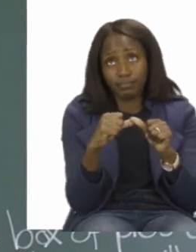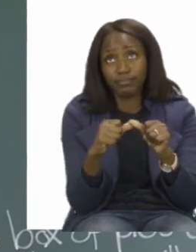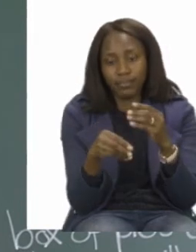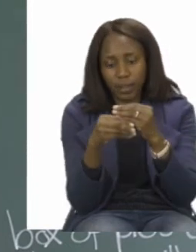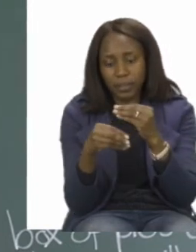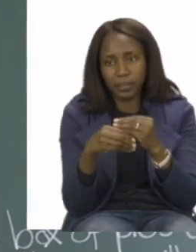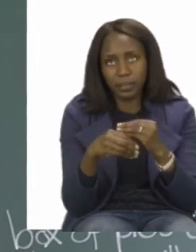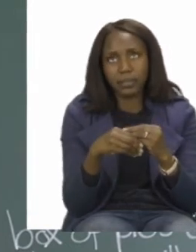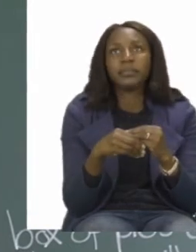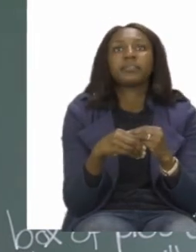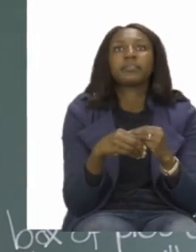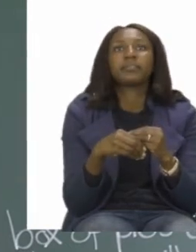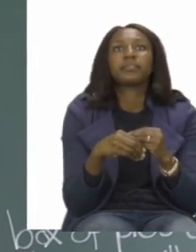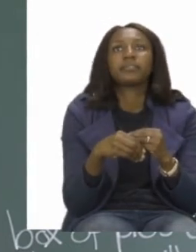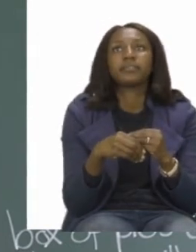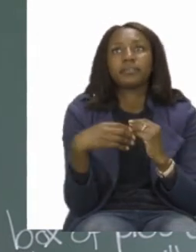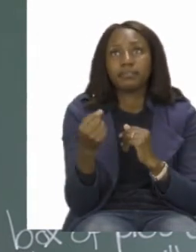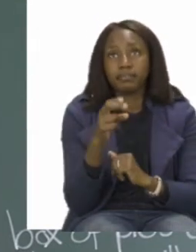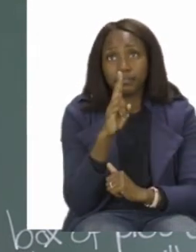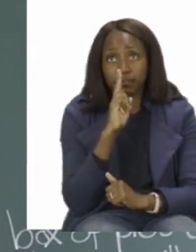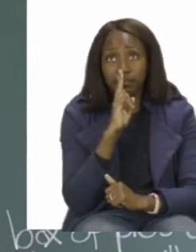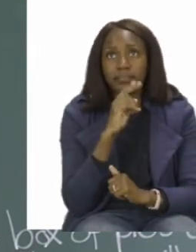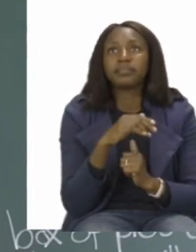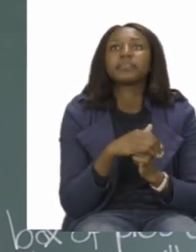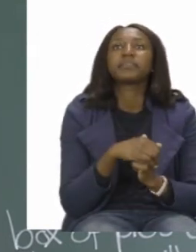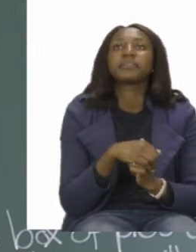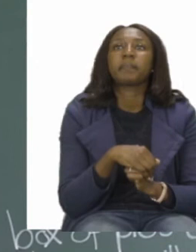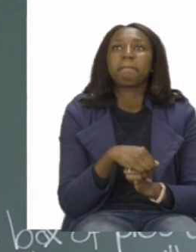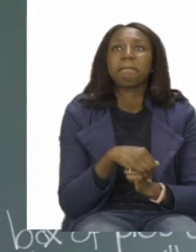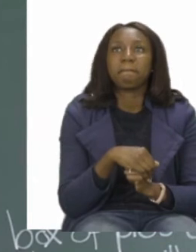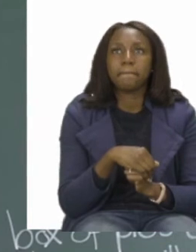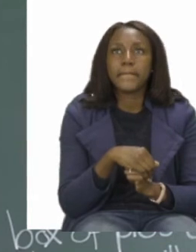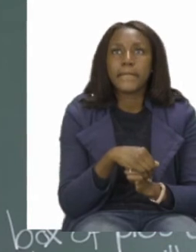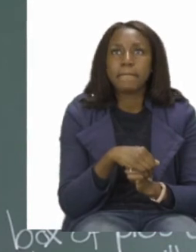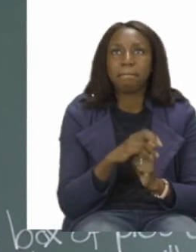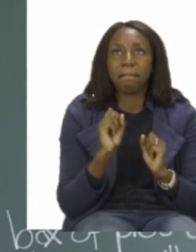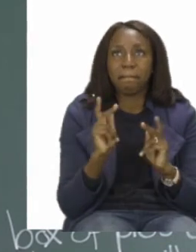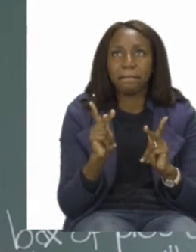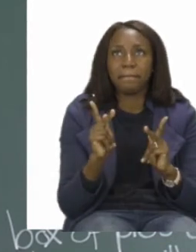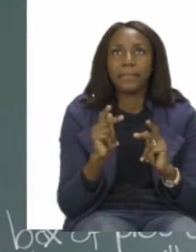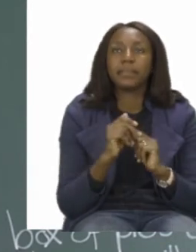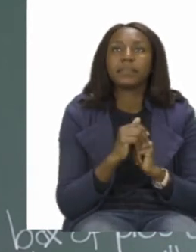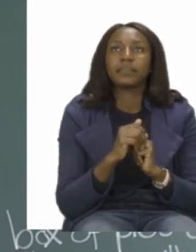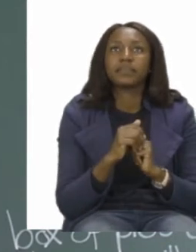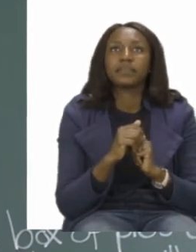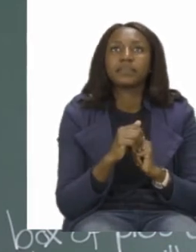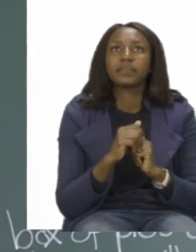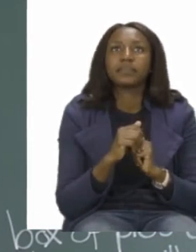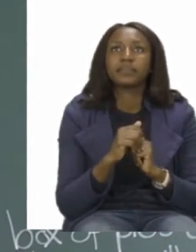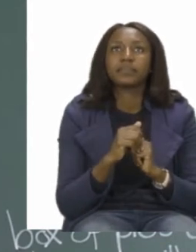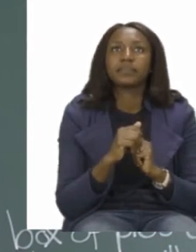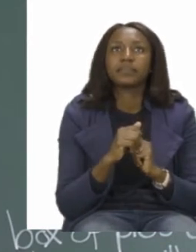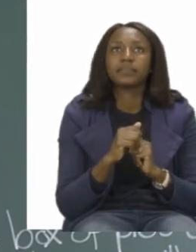values like this to add your money together. Okay, now before we